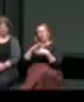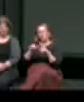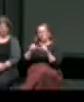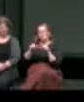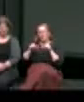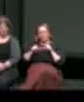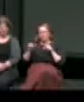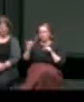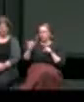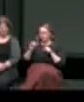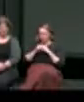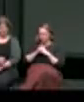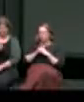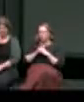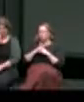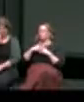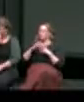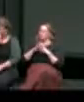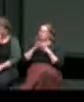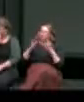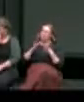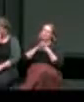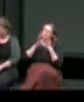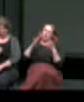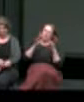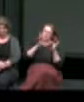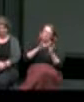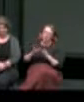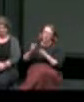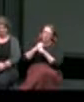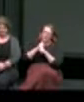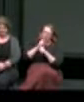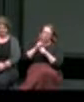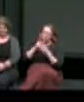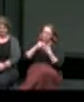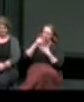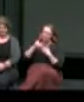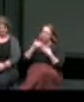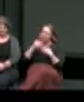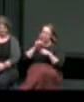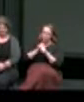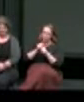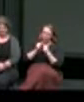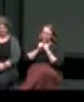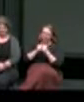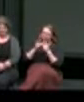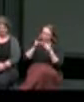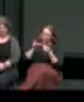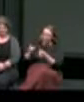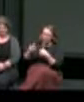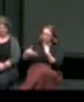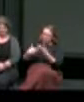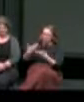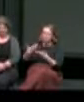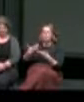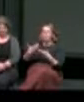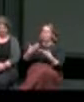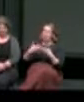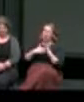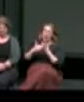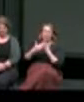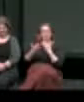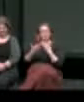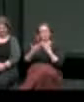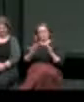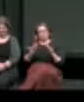space as well. So we've done a ton of planning to make sure these projects work smoothly together. And so it's oftentimes convenient to talk